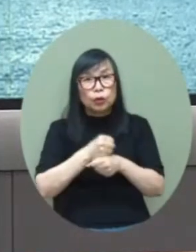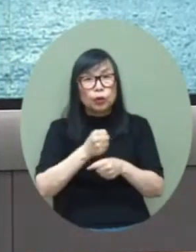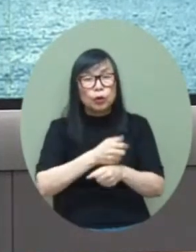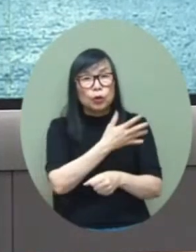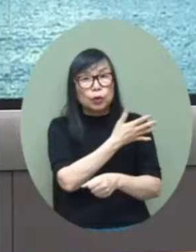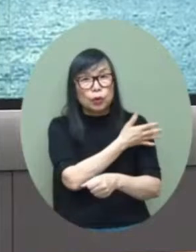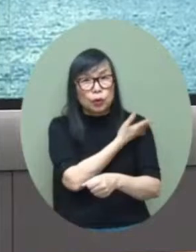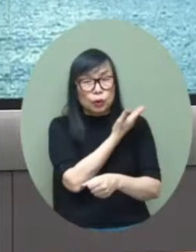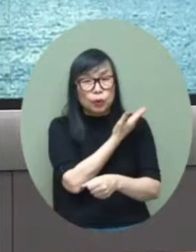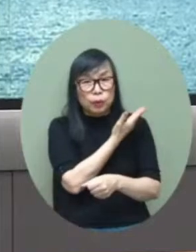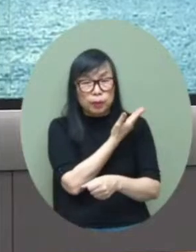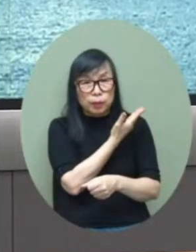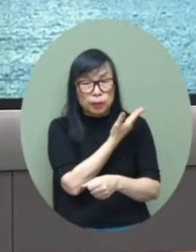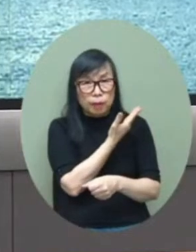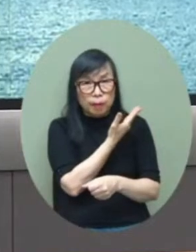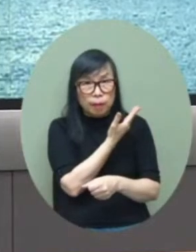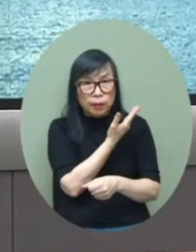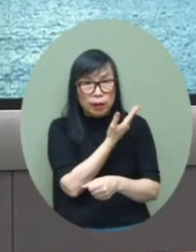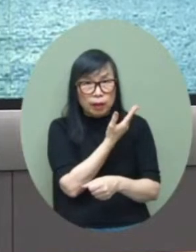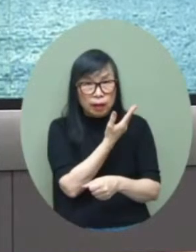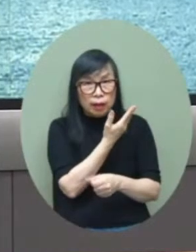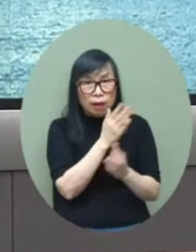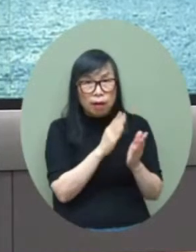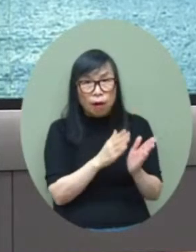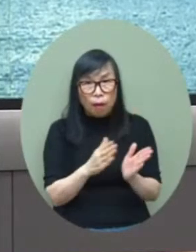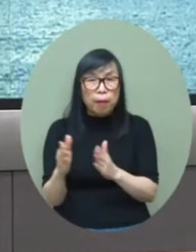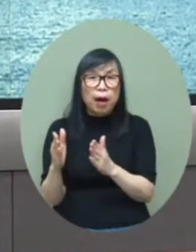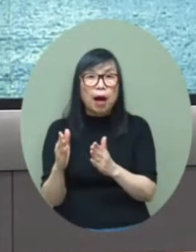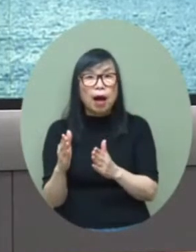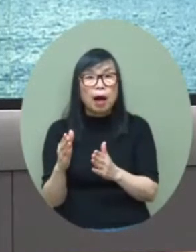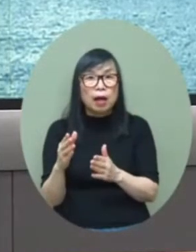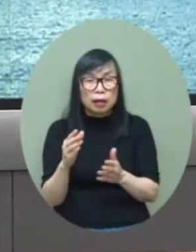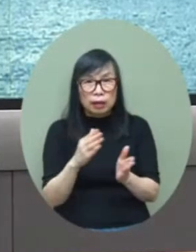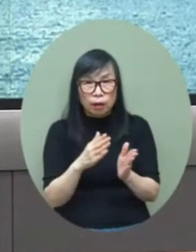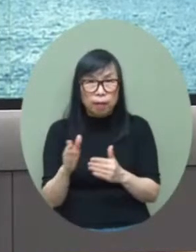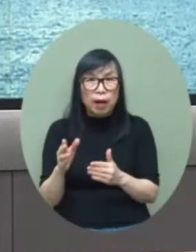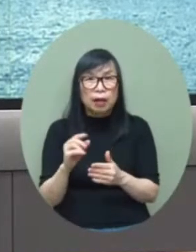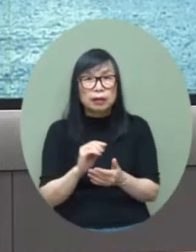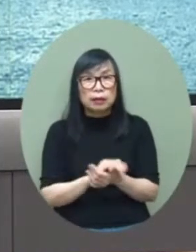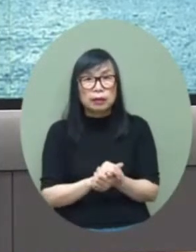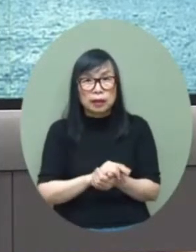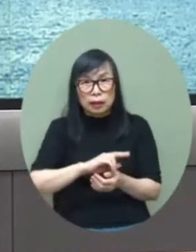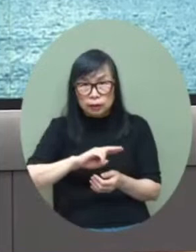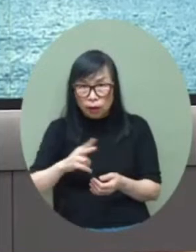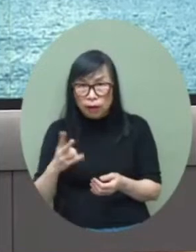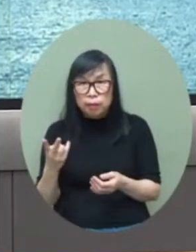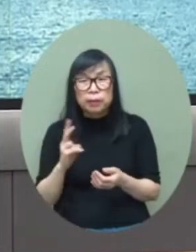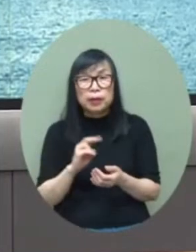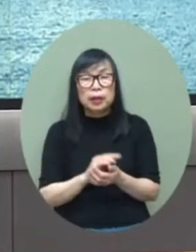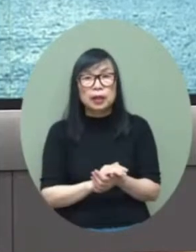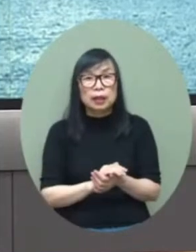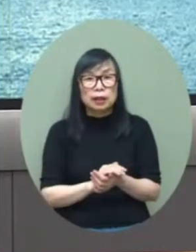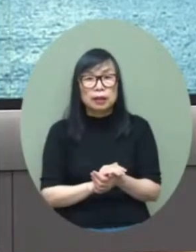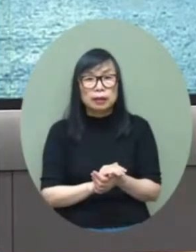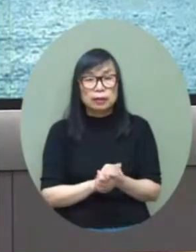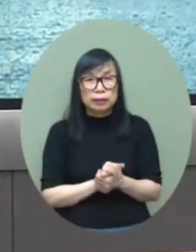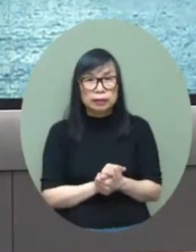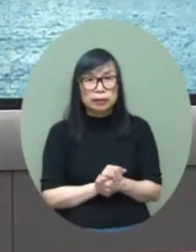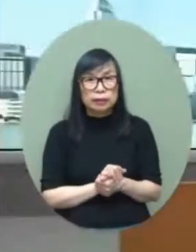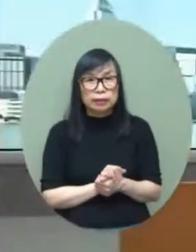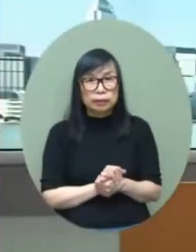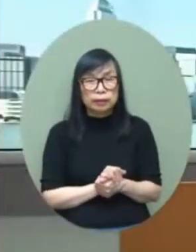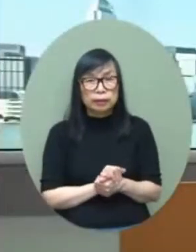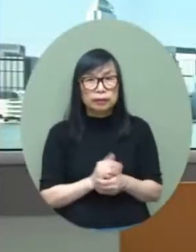of numbers of the staff members, we can manage with the